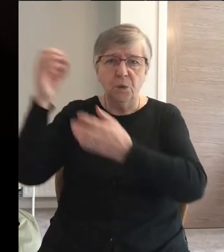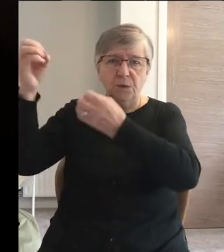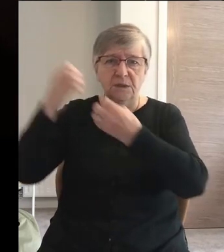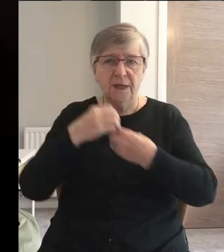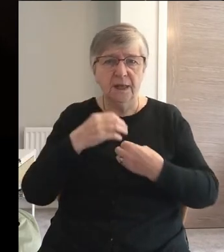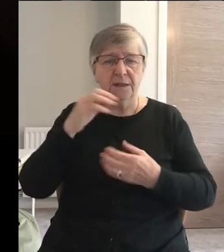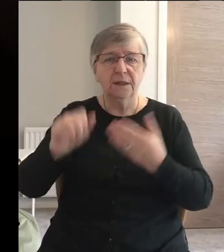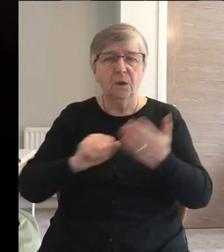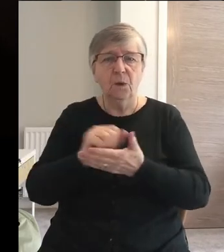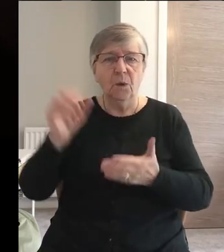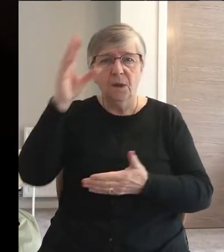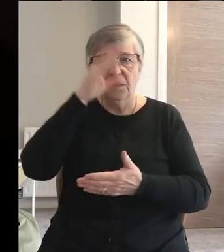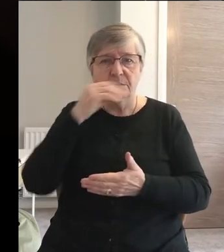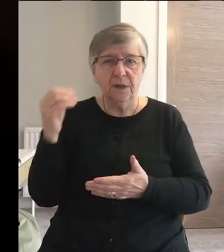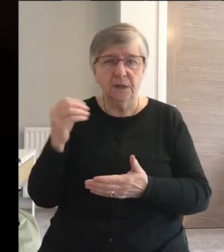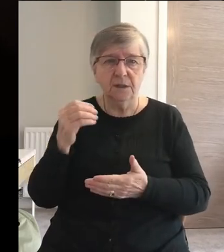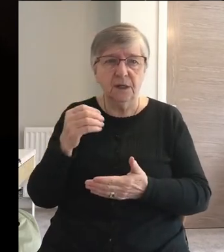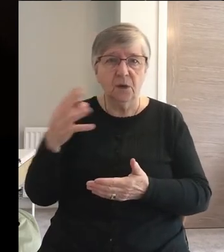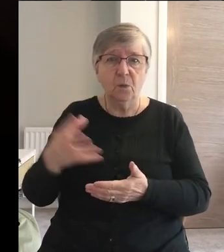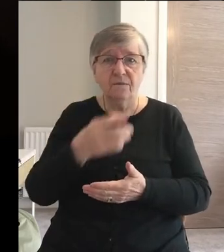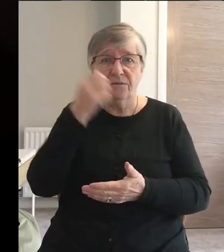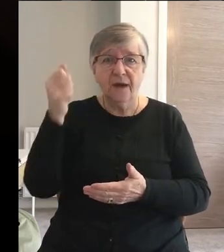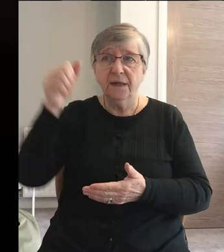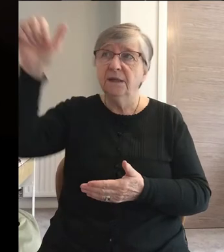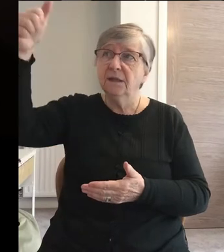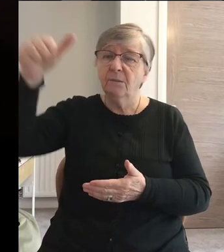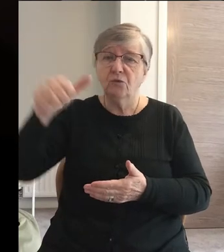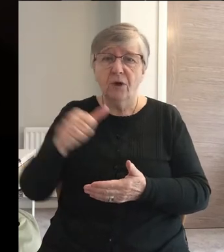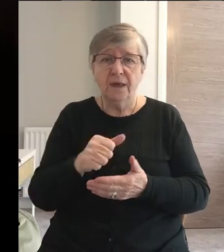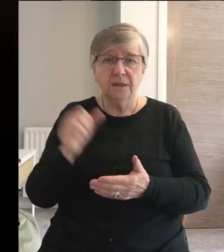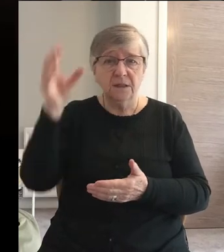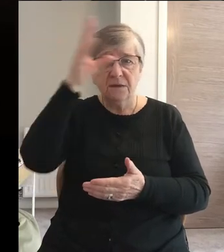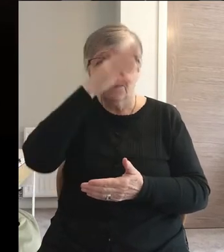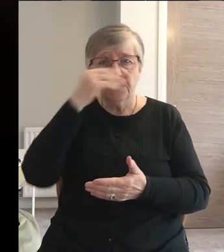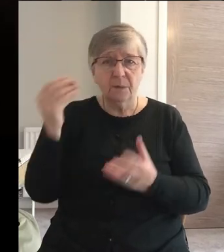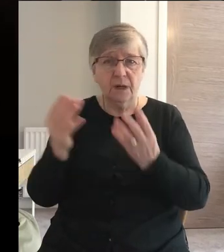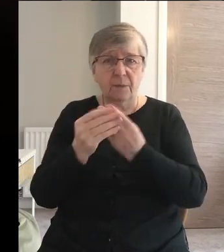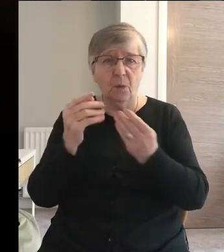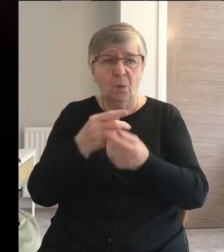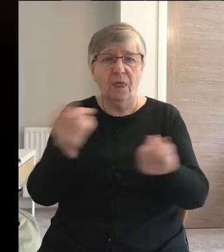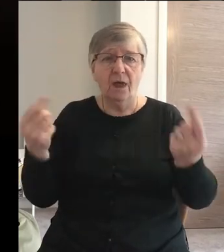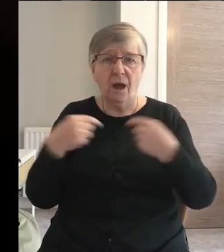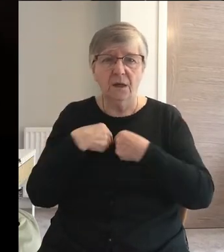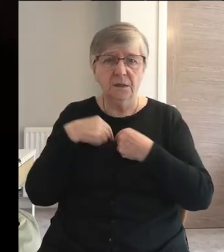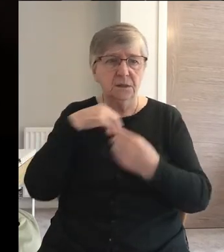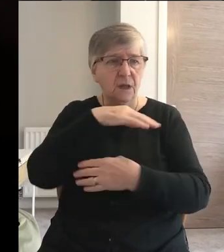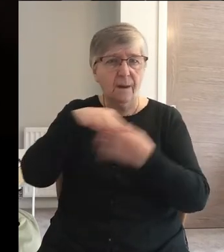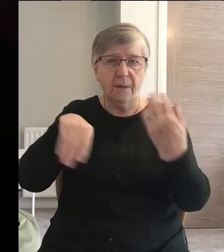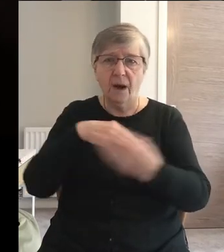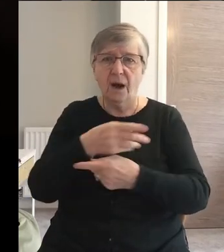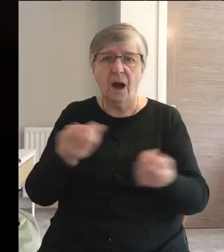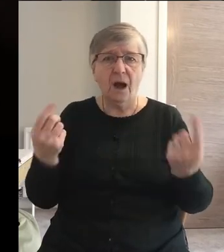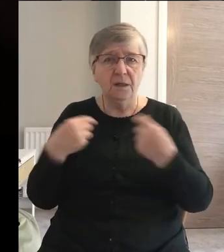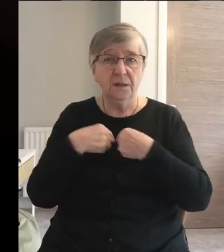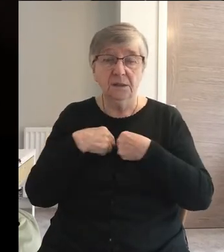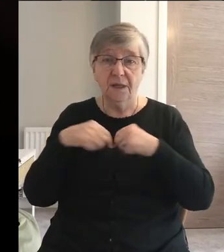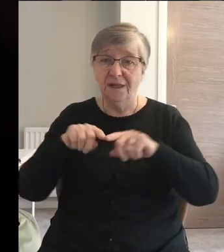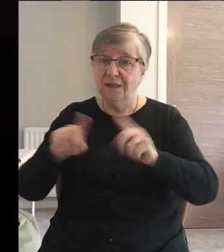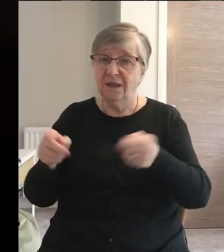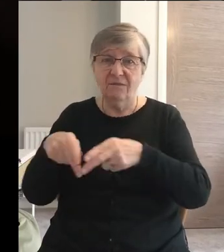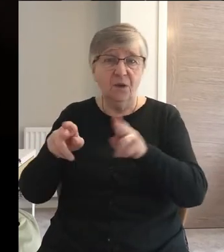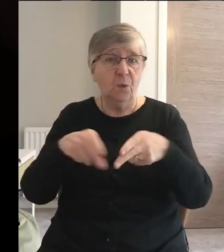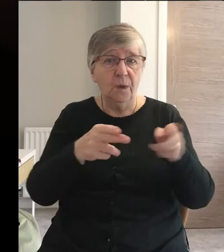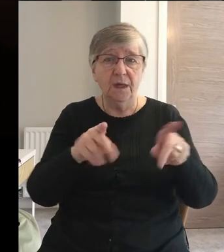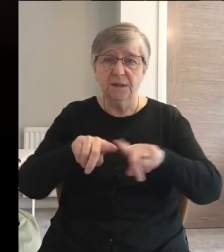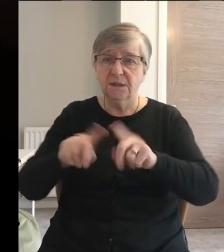and might find the presence of the Spirit coming to us and being with us and among us, even in unexpected ways and